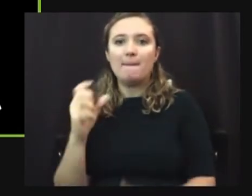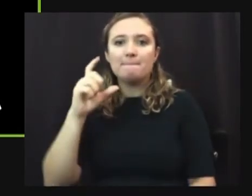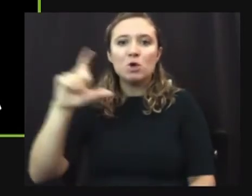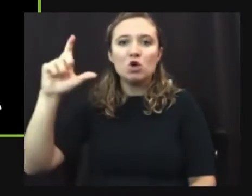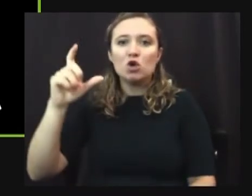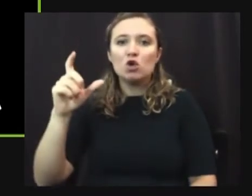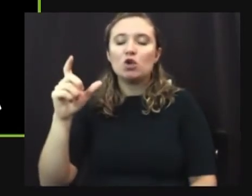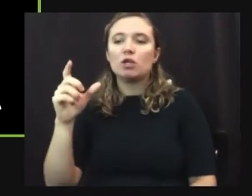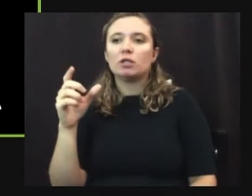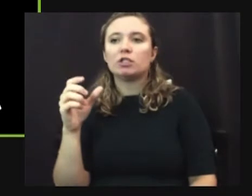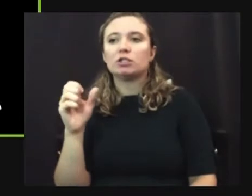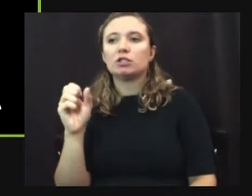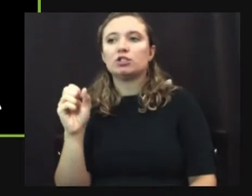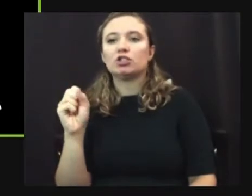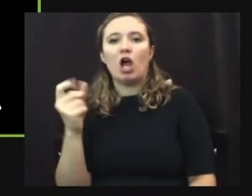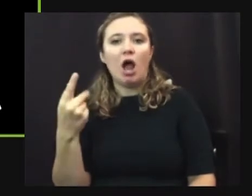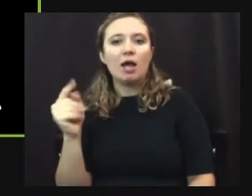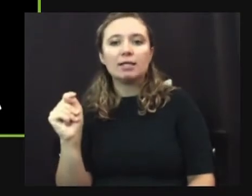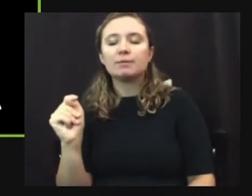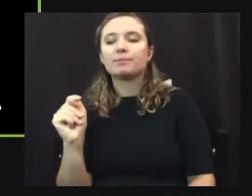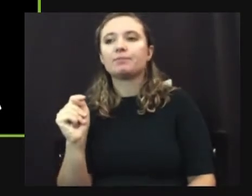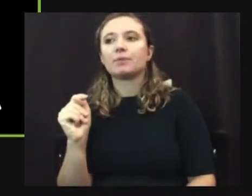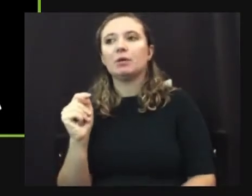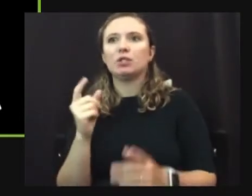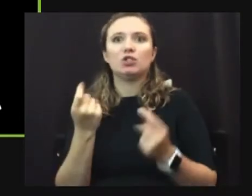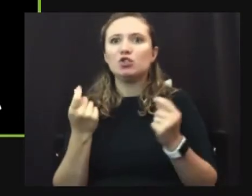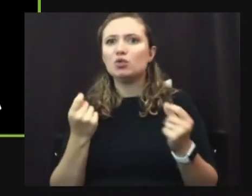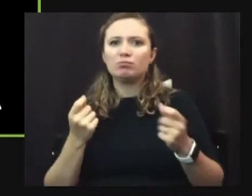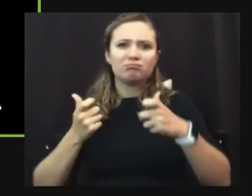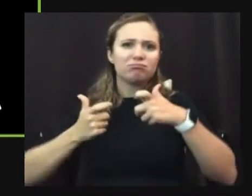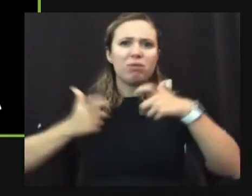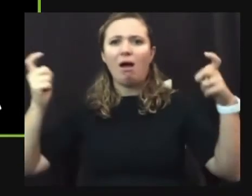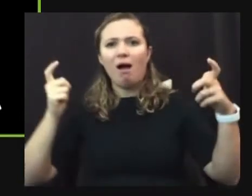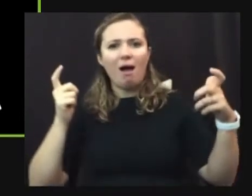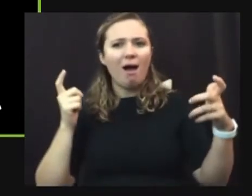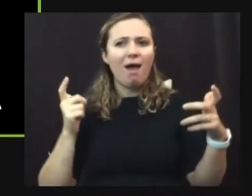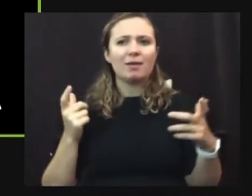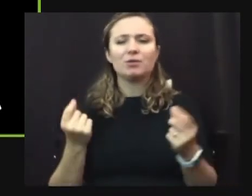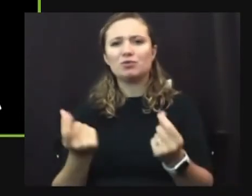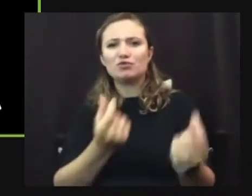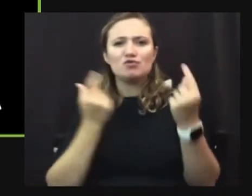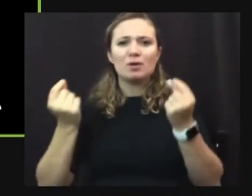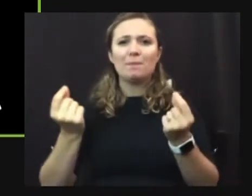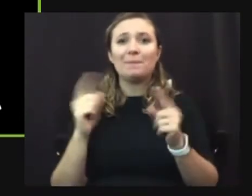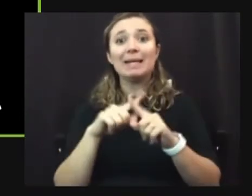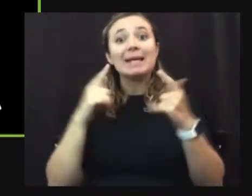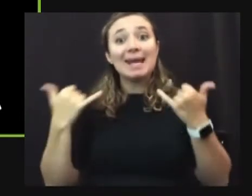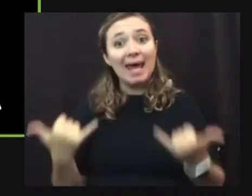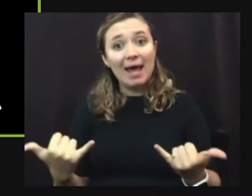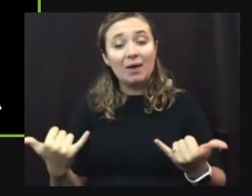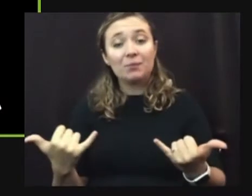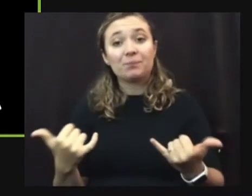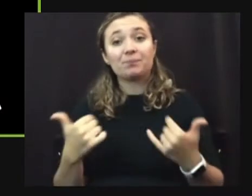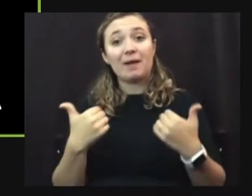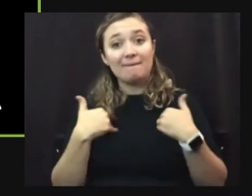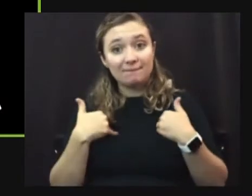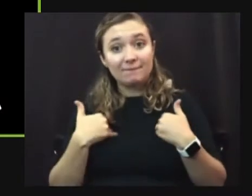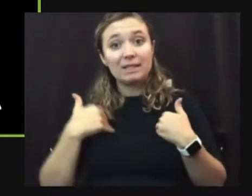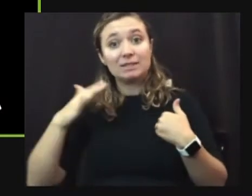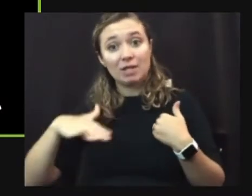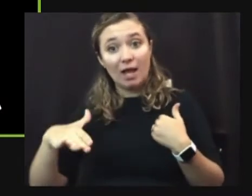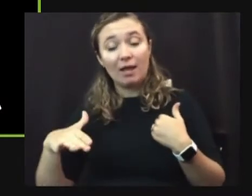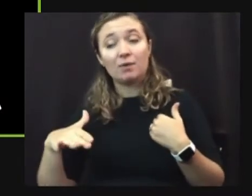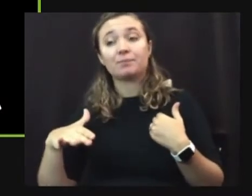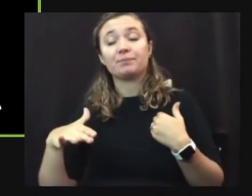personality. But now that I have a child, I have to live very differently. So I've been